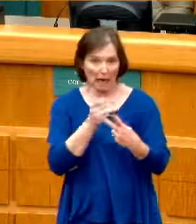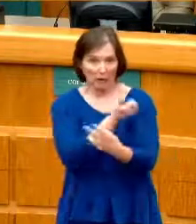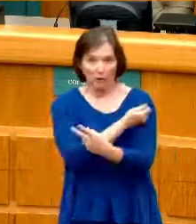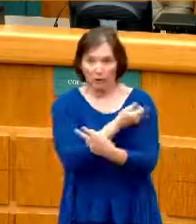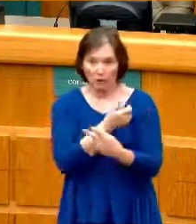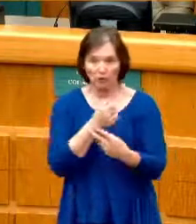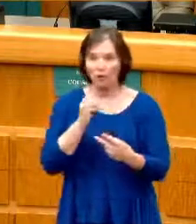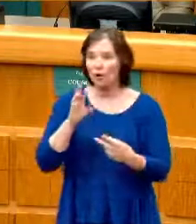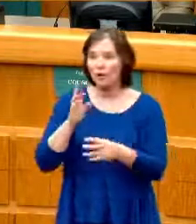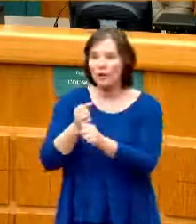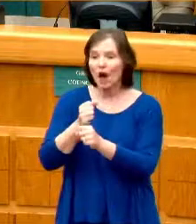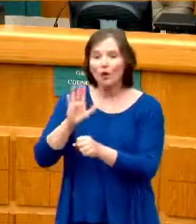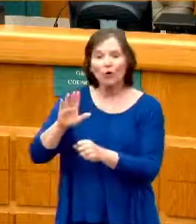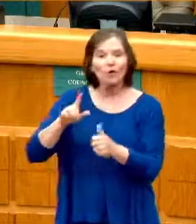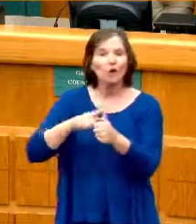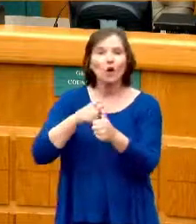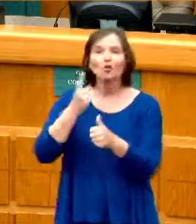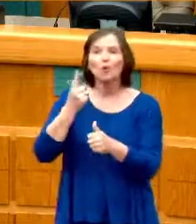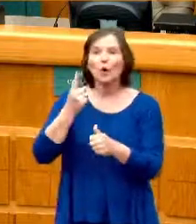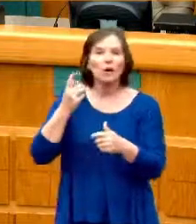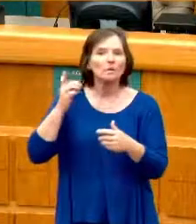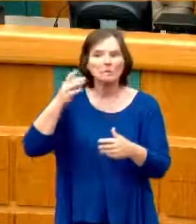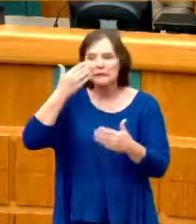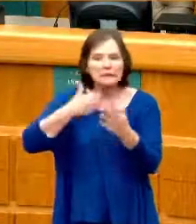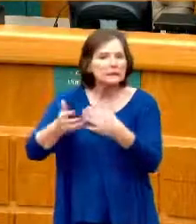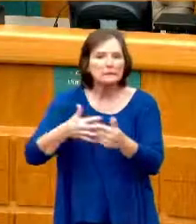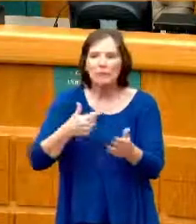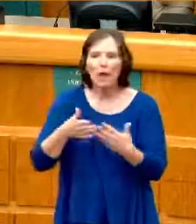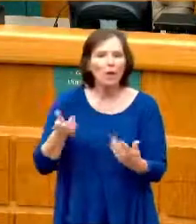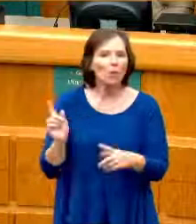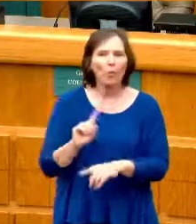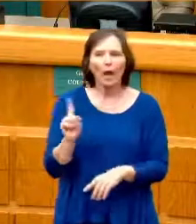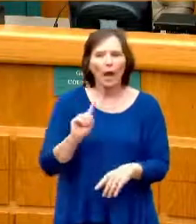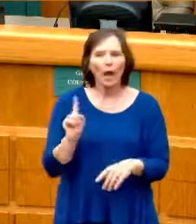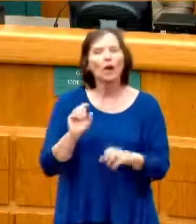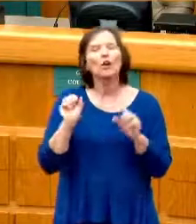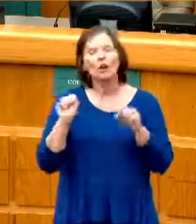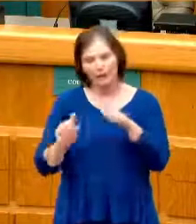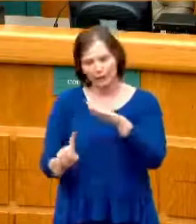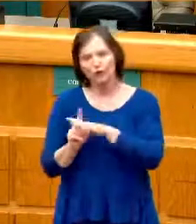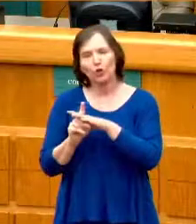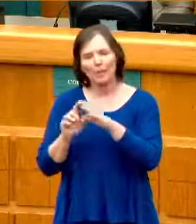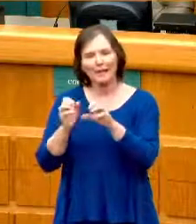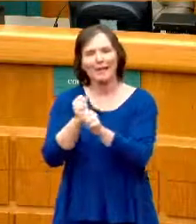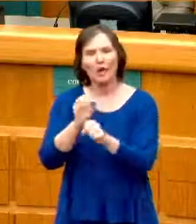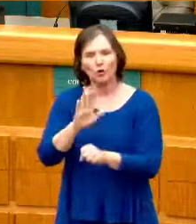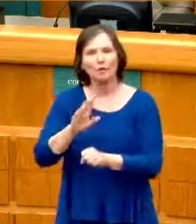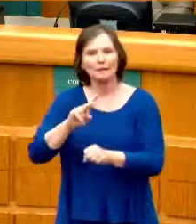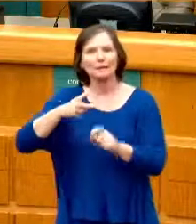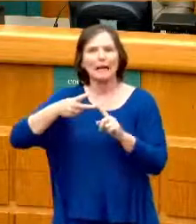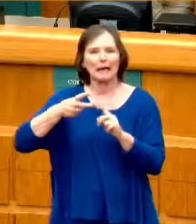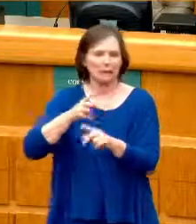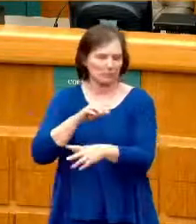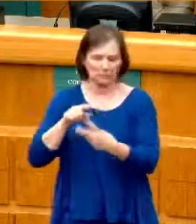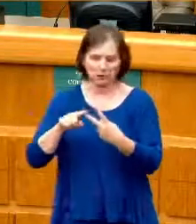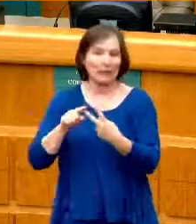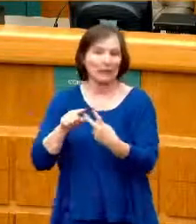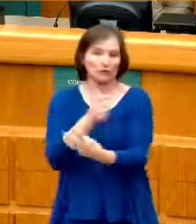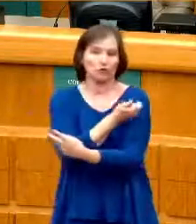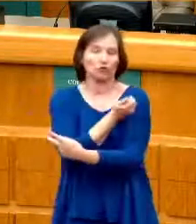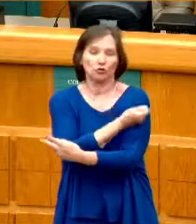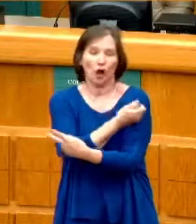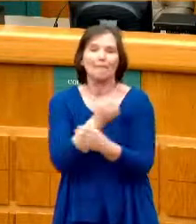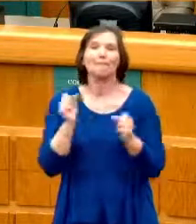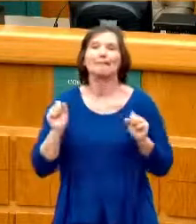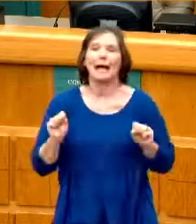matter where, from out of state, from a neighboring jurisdiction, and you're needing your second dose, this is a great